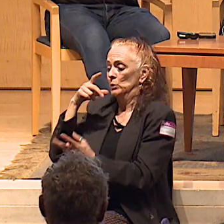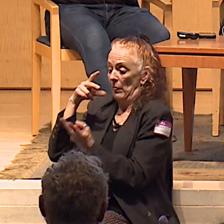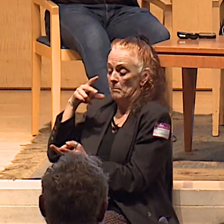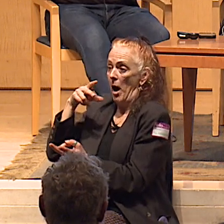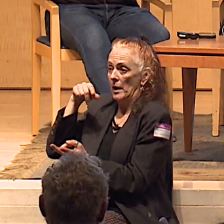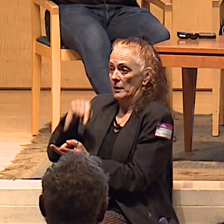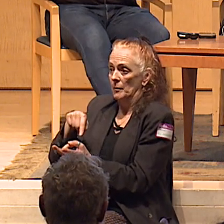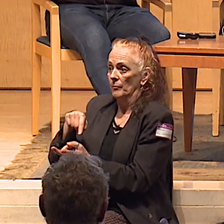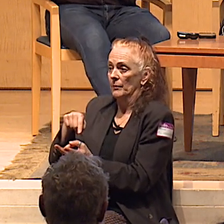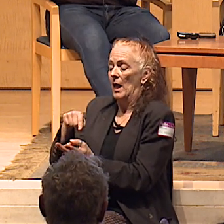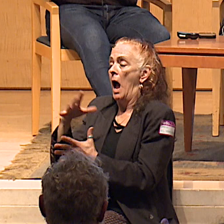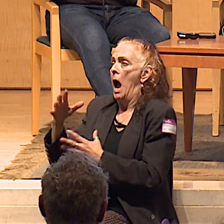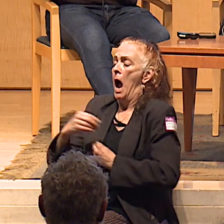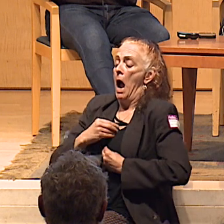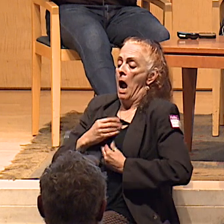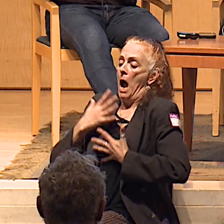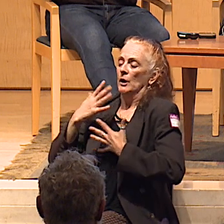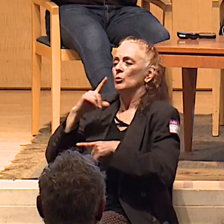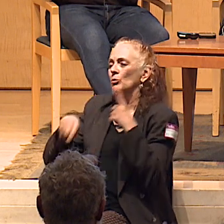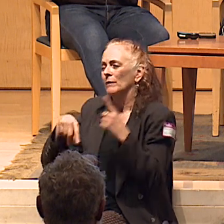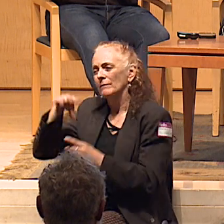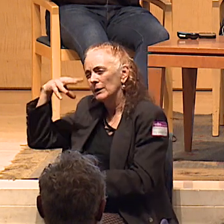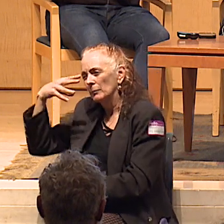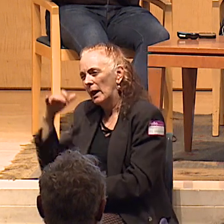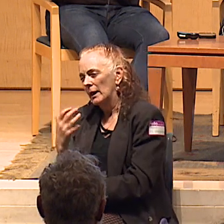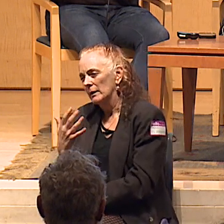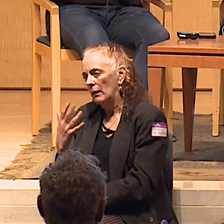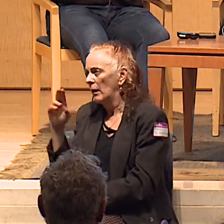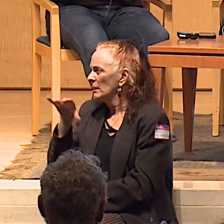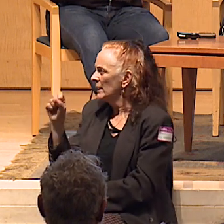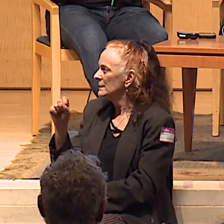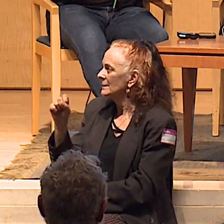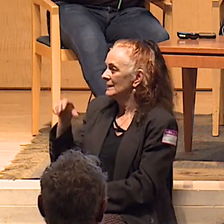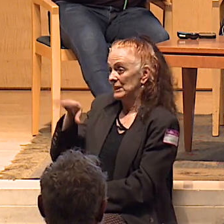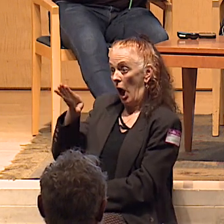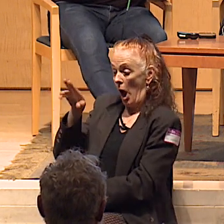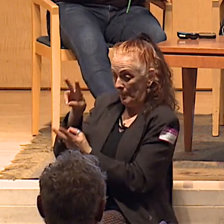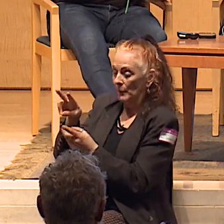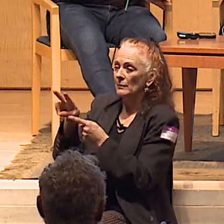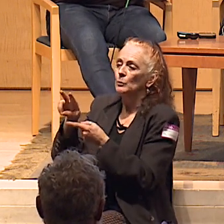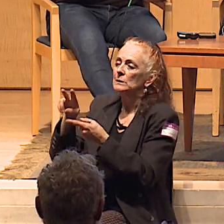of ecstasy in a way that would be impossible in film, because unless you turn the top invisible, right?